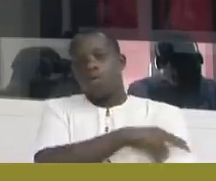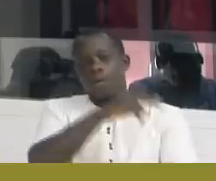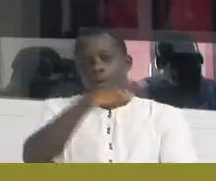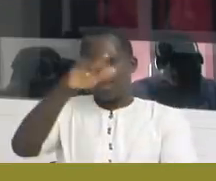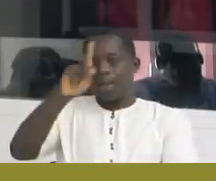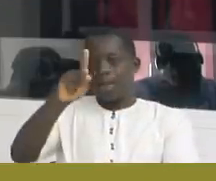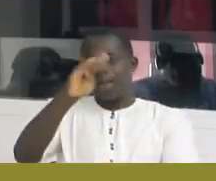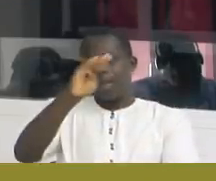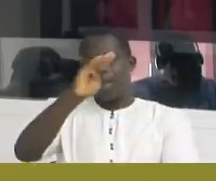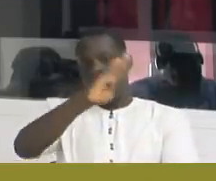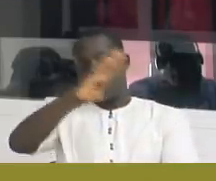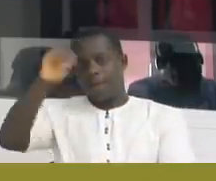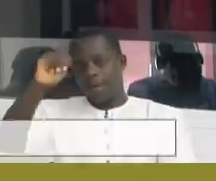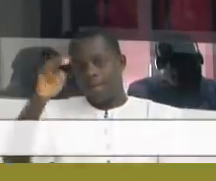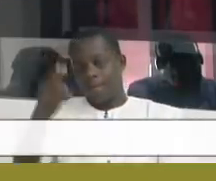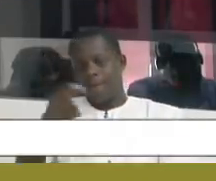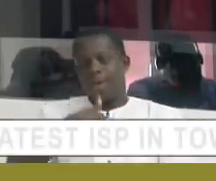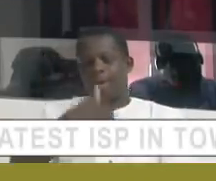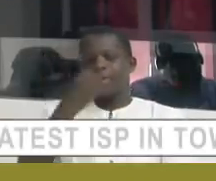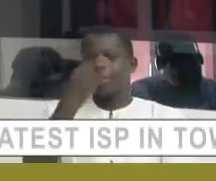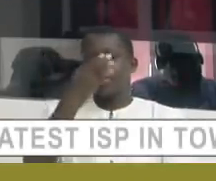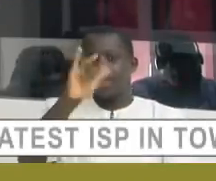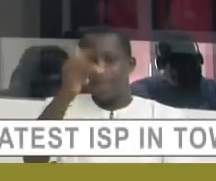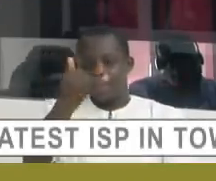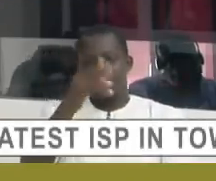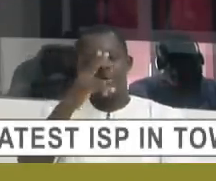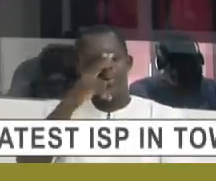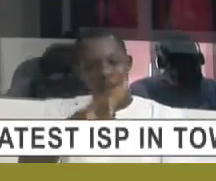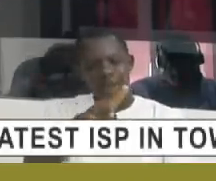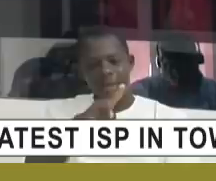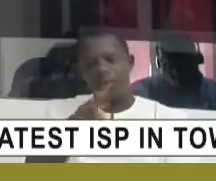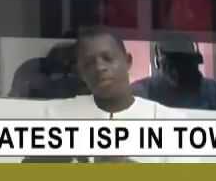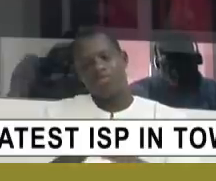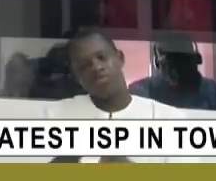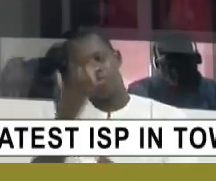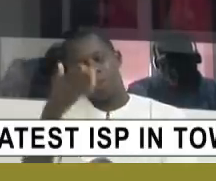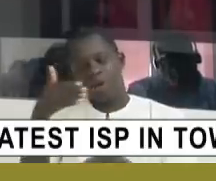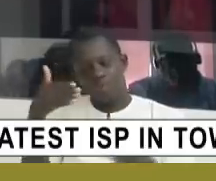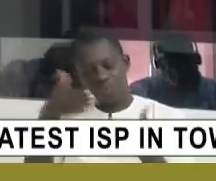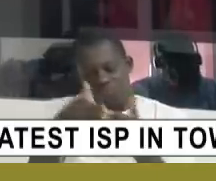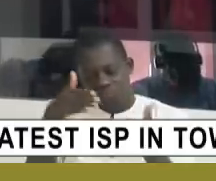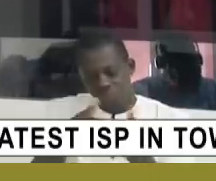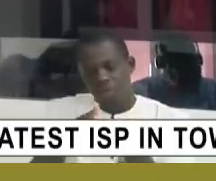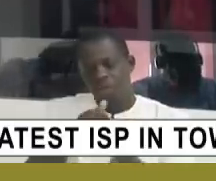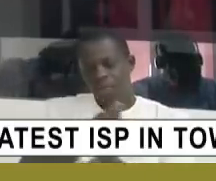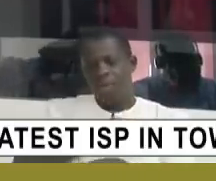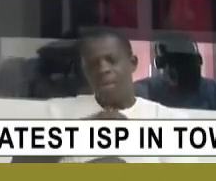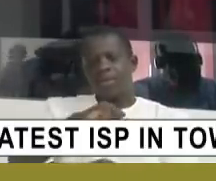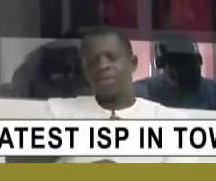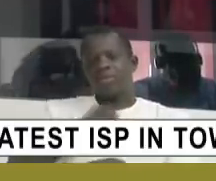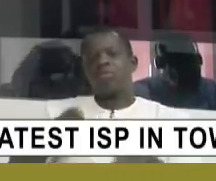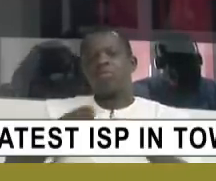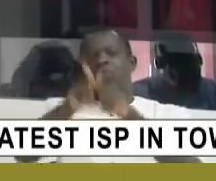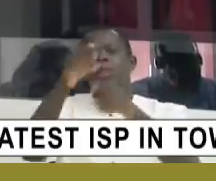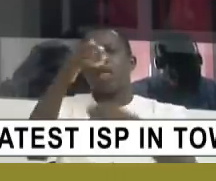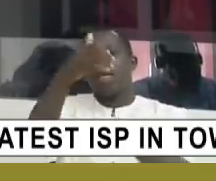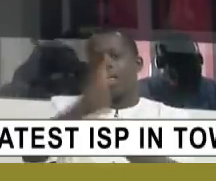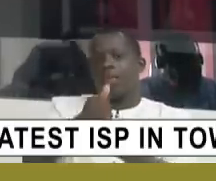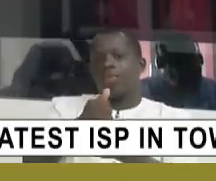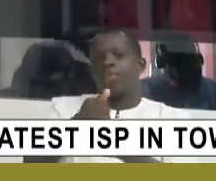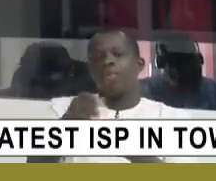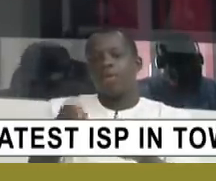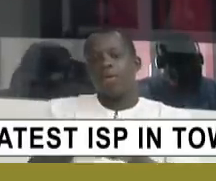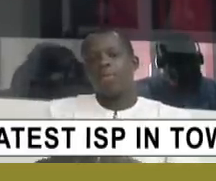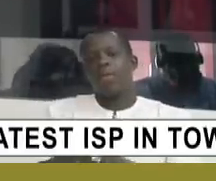said, 'Yes, sir.' He said, 'Try and get up.' I forced myself with the help of the left